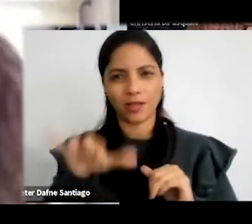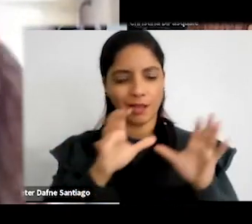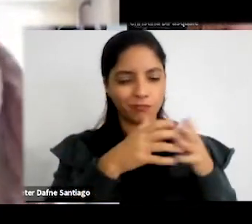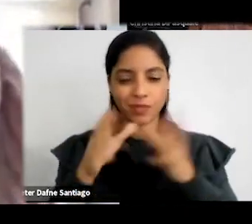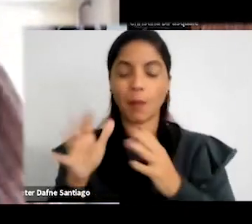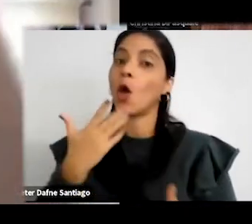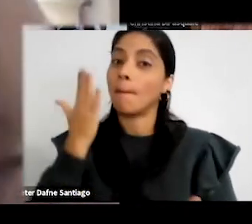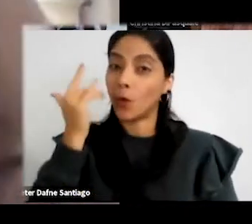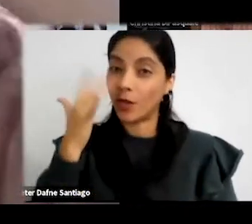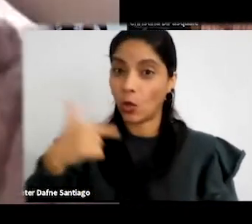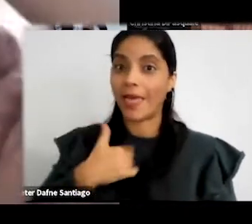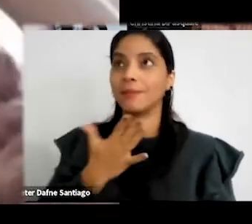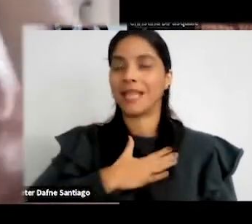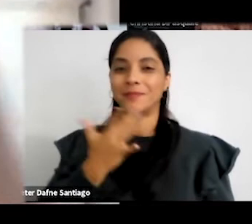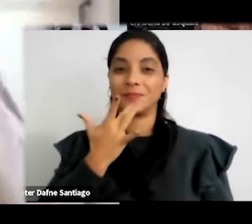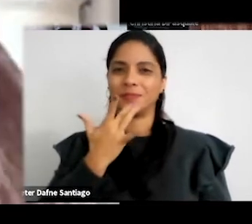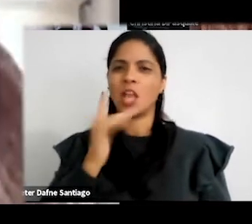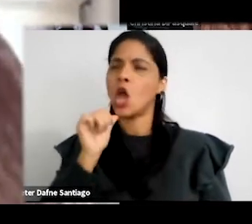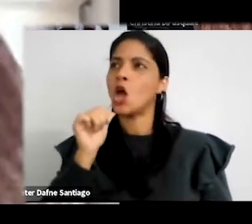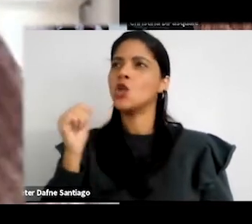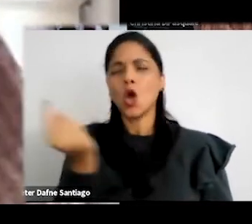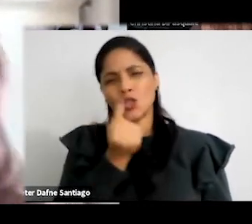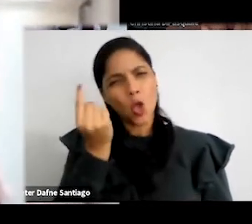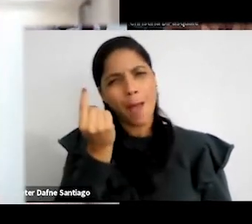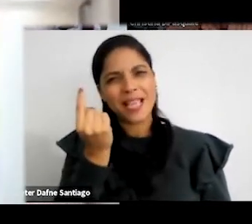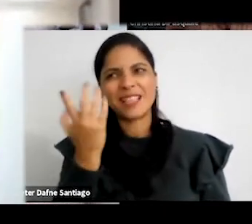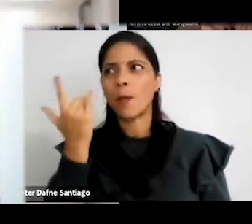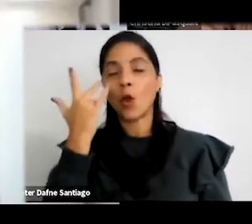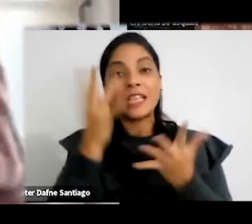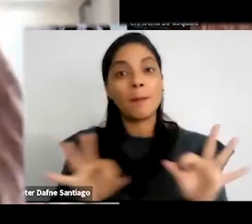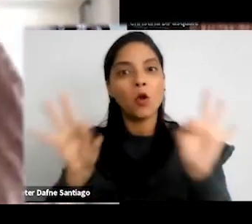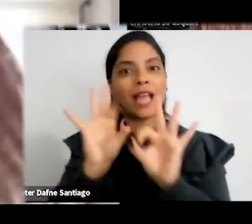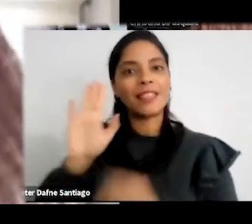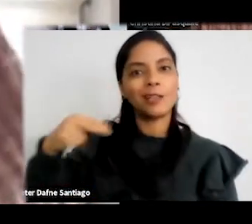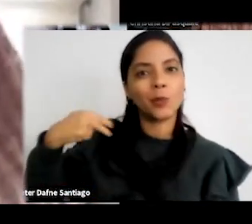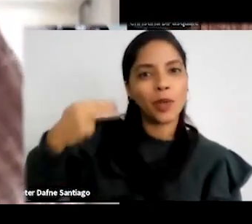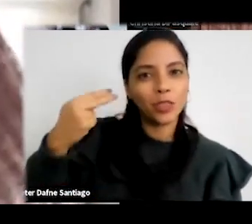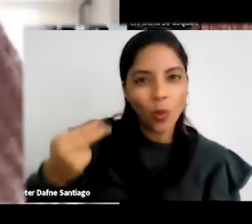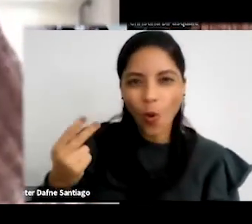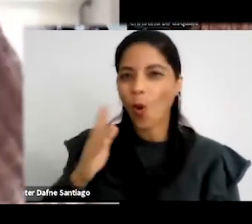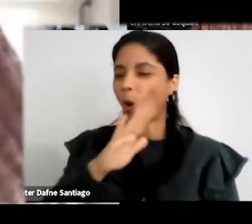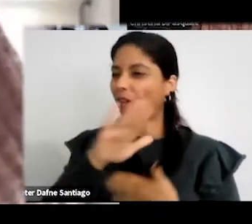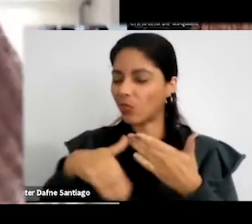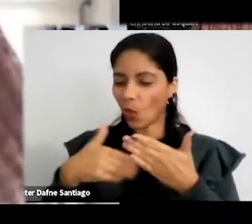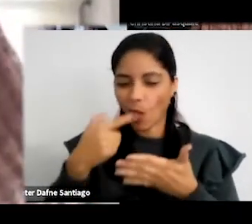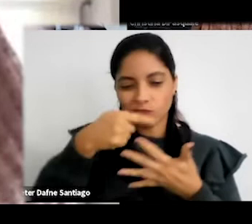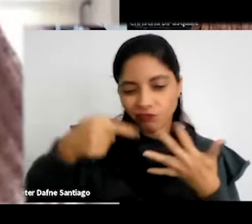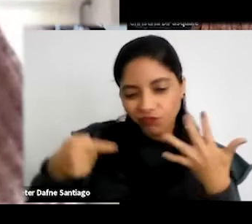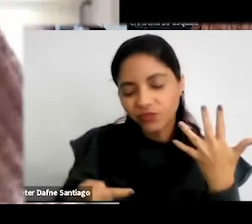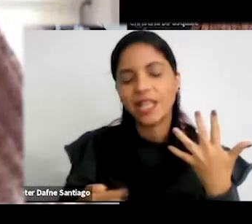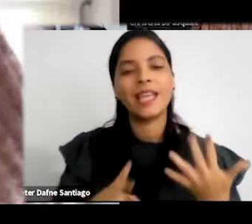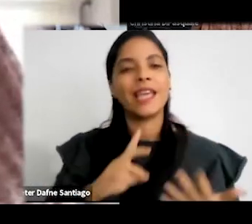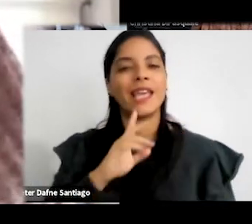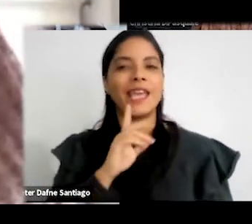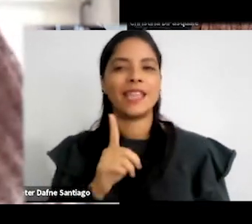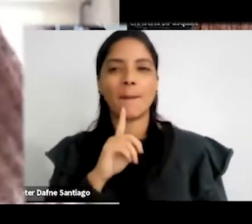the historical importance and the breakthrough episodes and pioneering bilingual subtitles, all sorts of things. But another